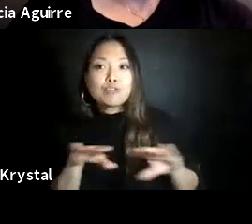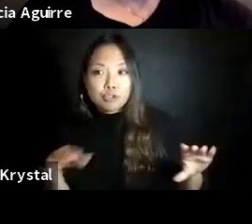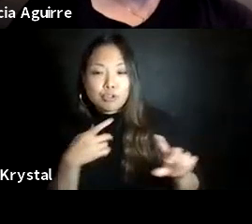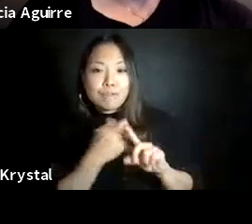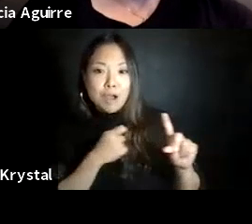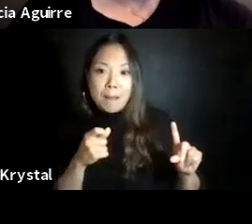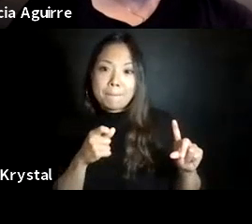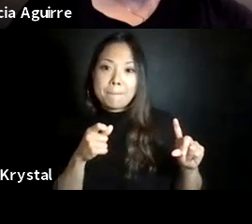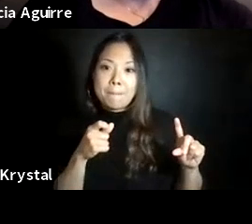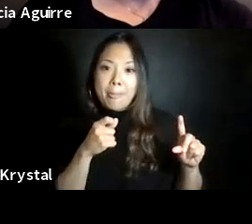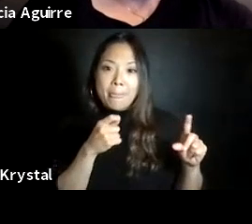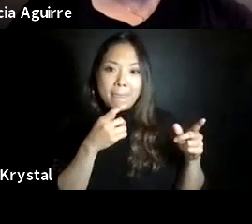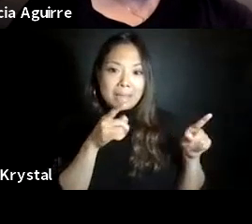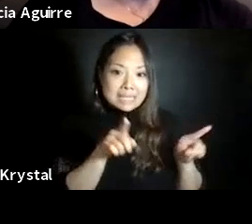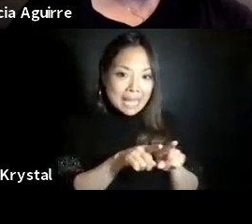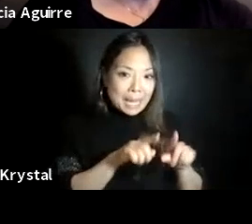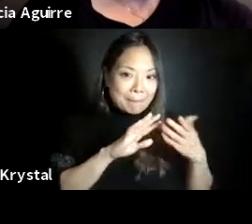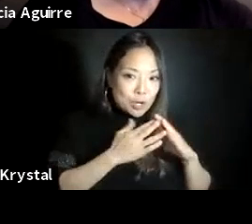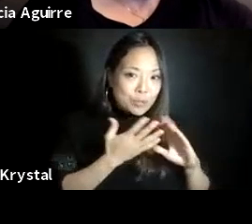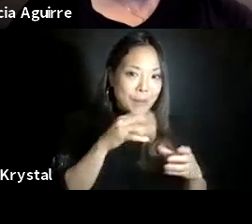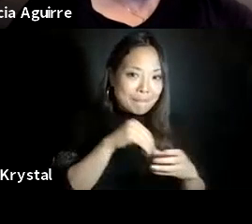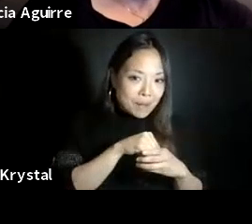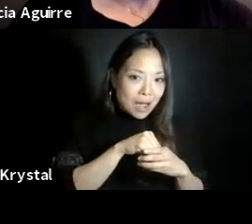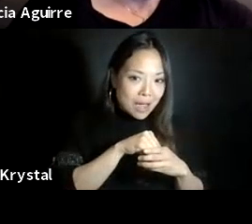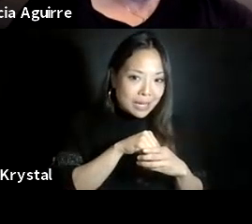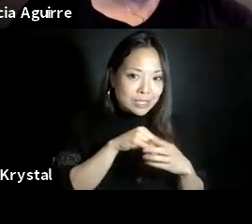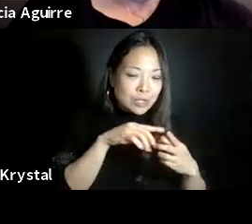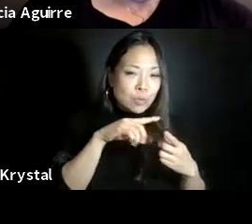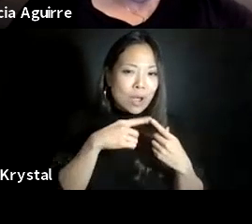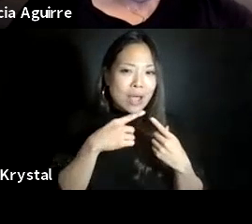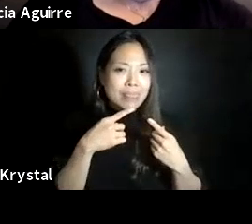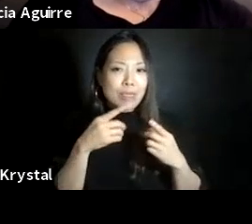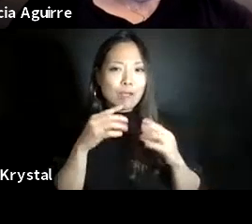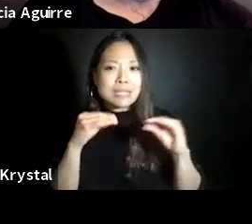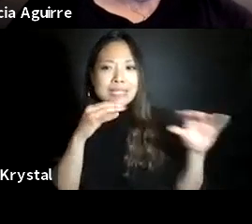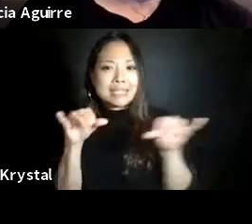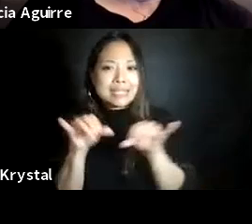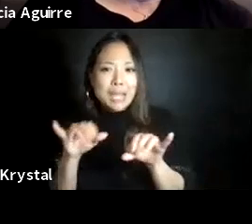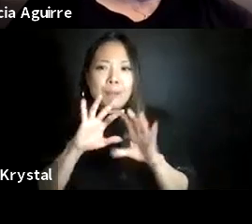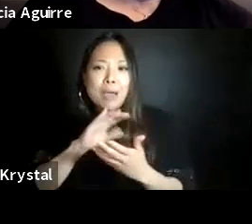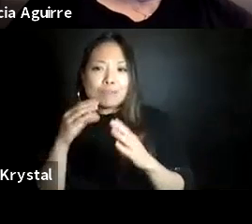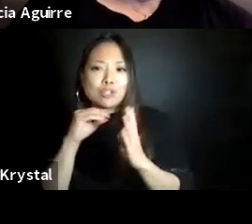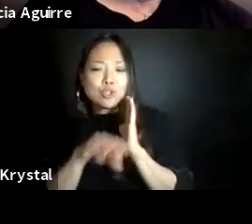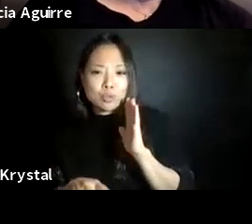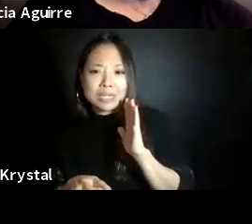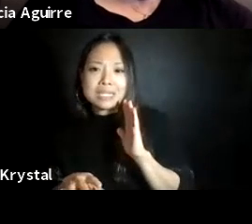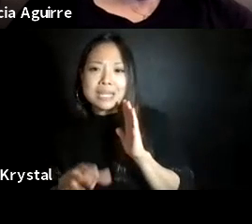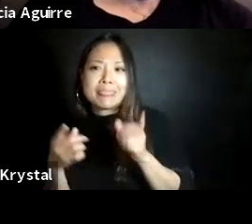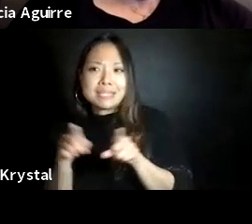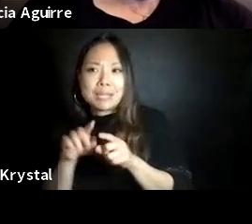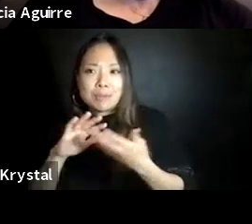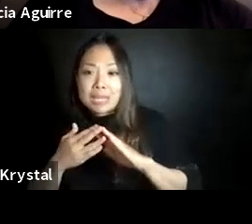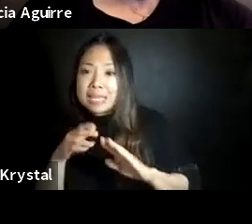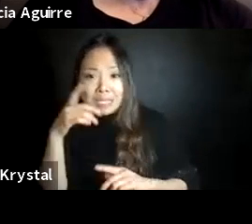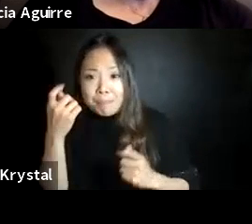combined, when there are 6 times more students in BPS from the same neighborhoods. It doesn't even make sense when BLS gets way more funding for each of